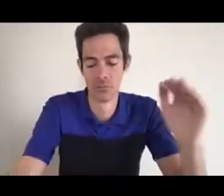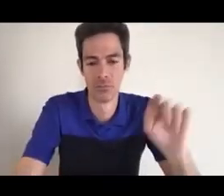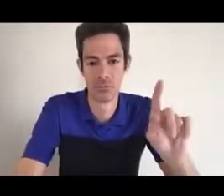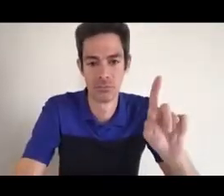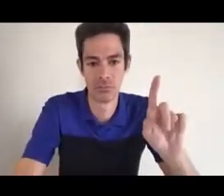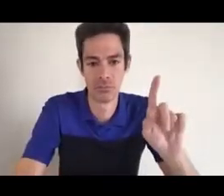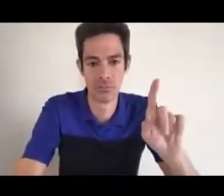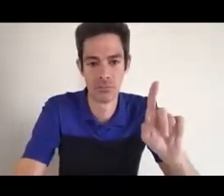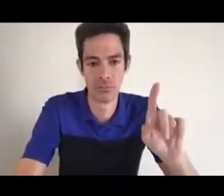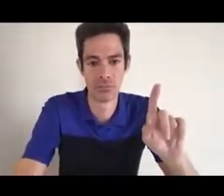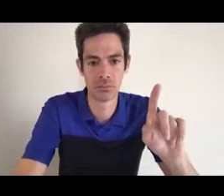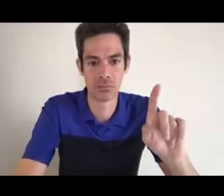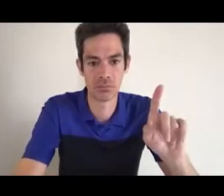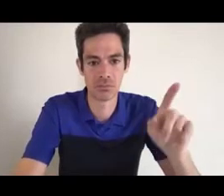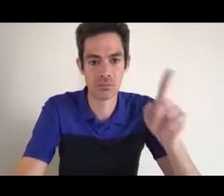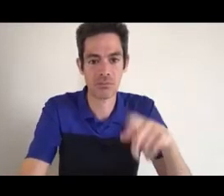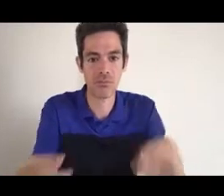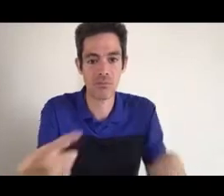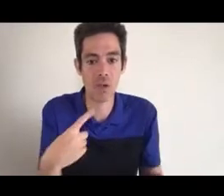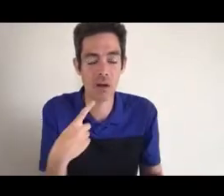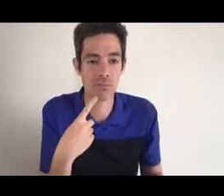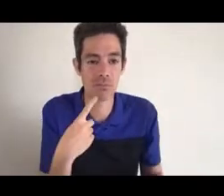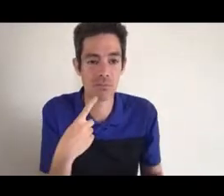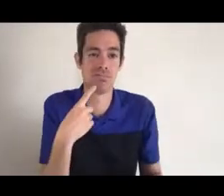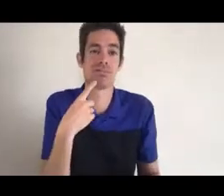it means long, just really long.